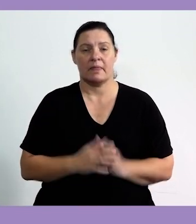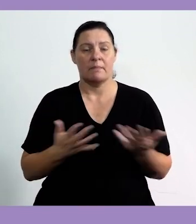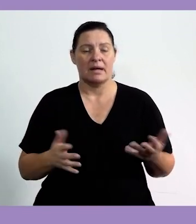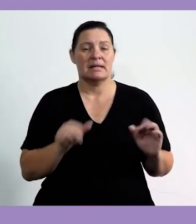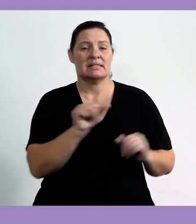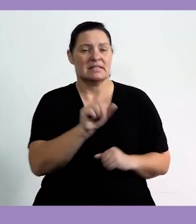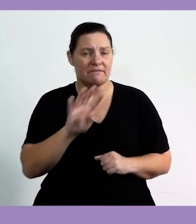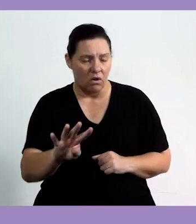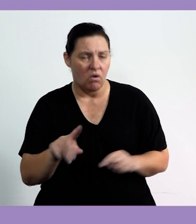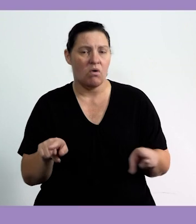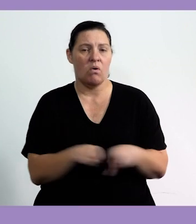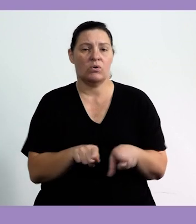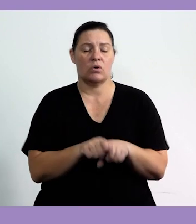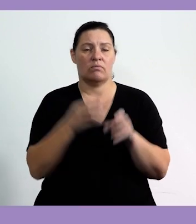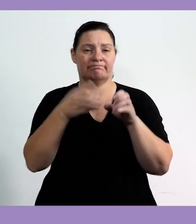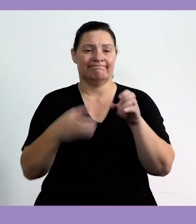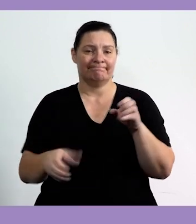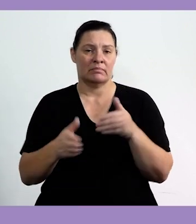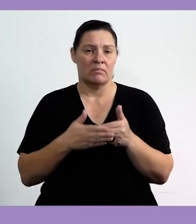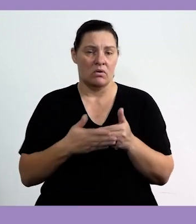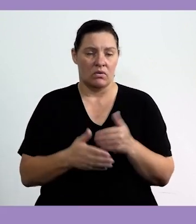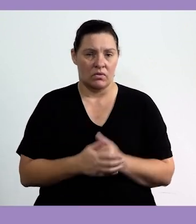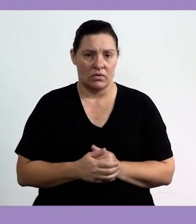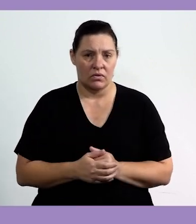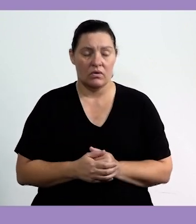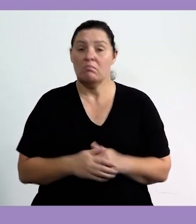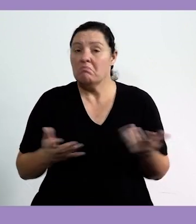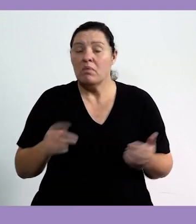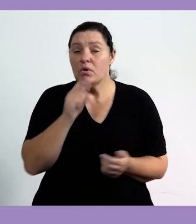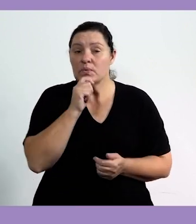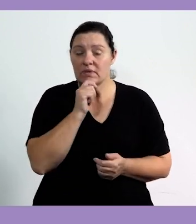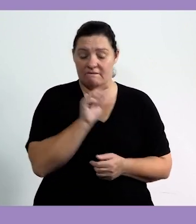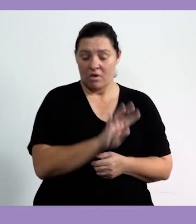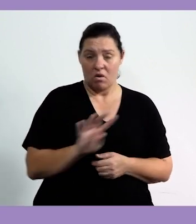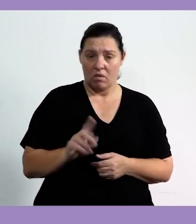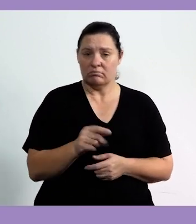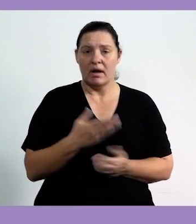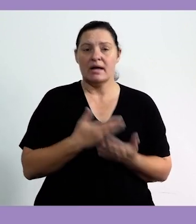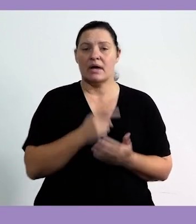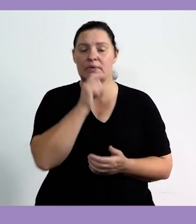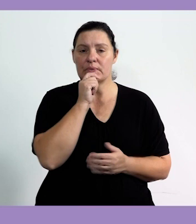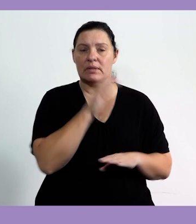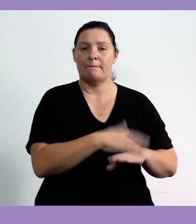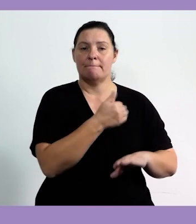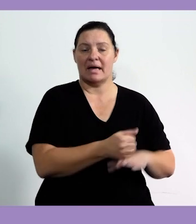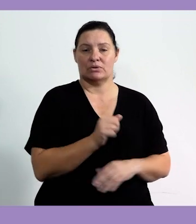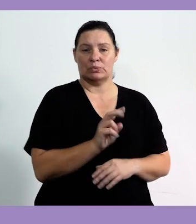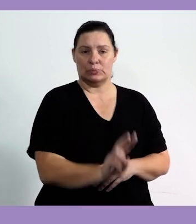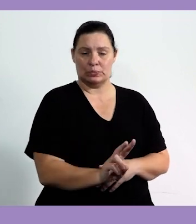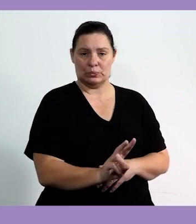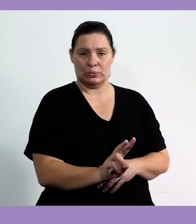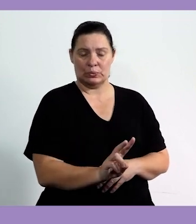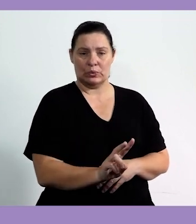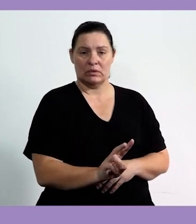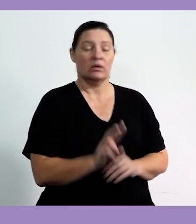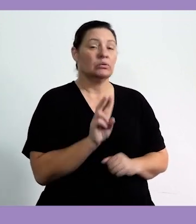But 64 can also be broken down even further. So instead of using the 4s, we can use our base as a